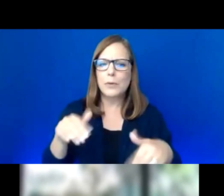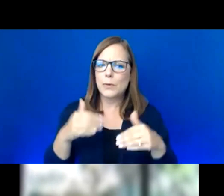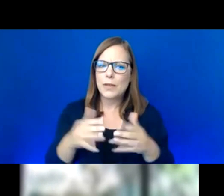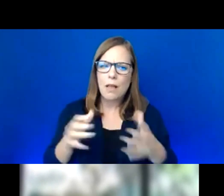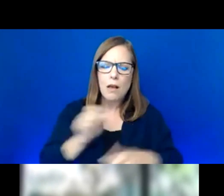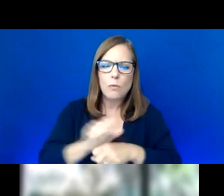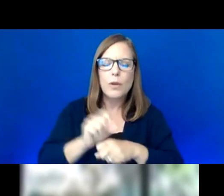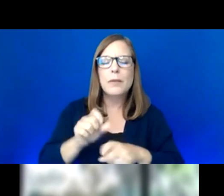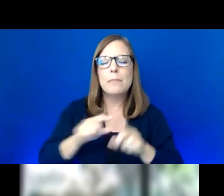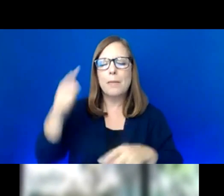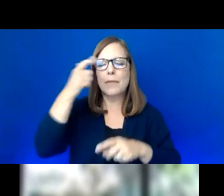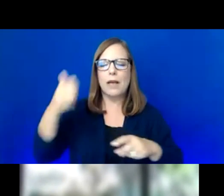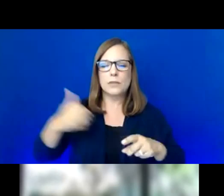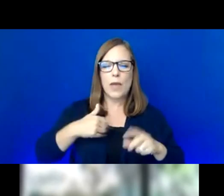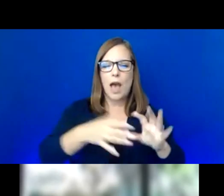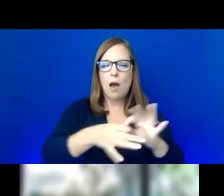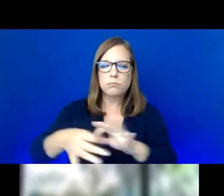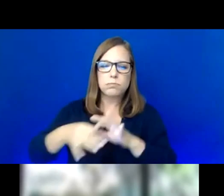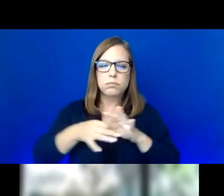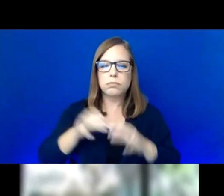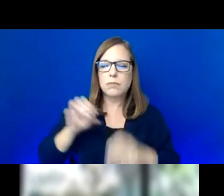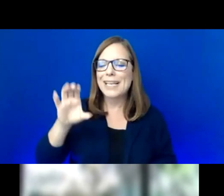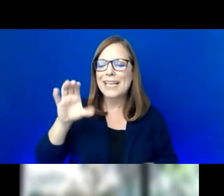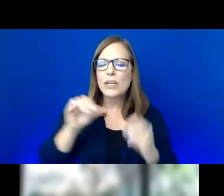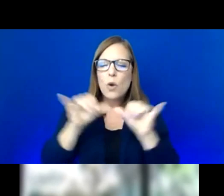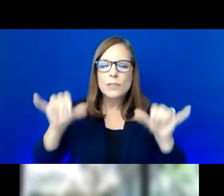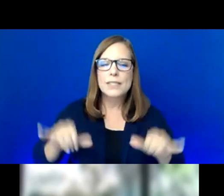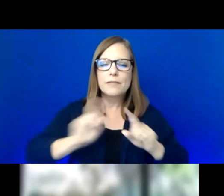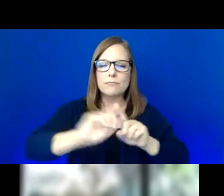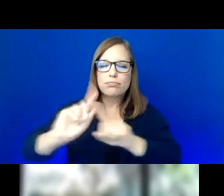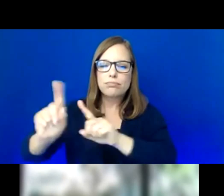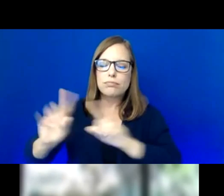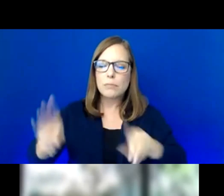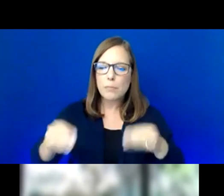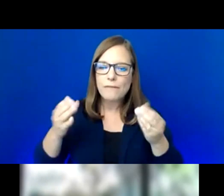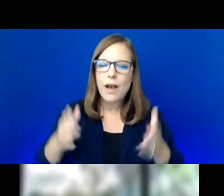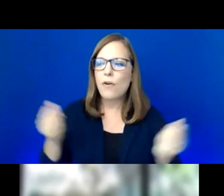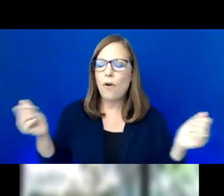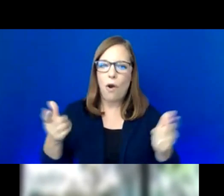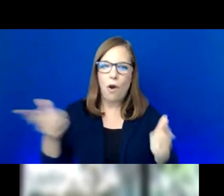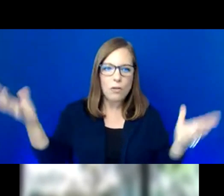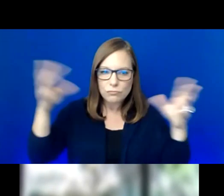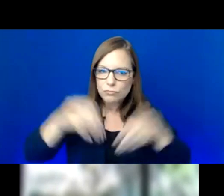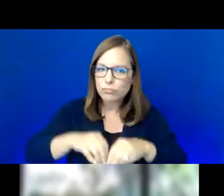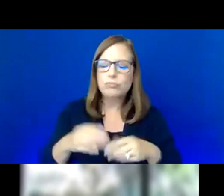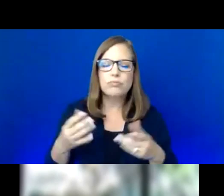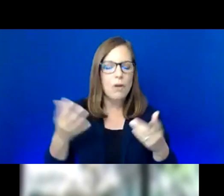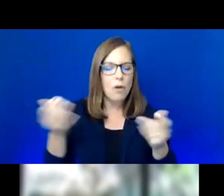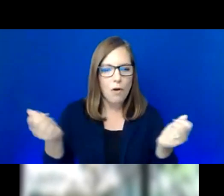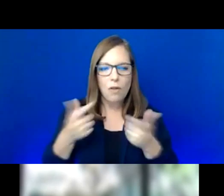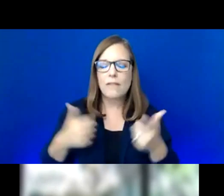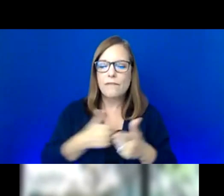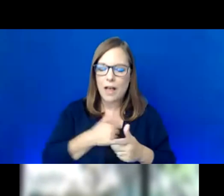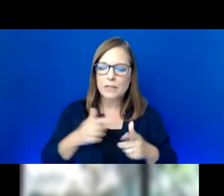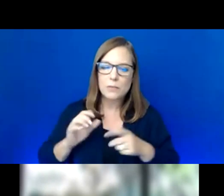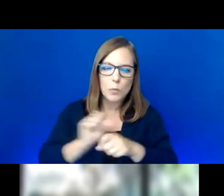of providers, they were able to jump in and help. So collaboratively, collectively, we made all of this